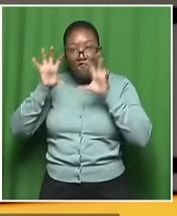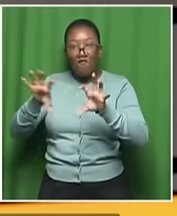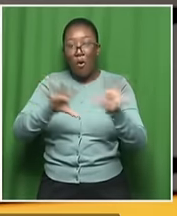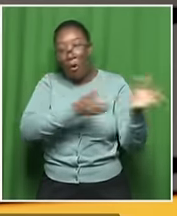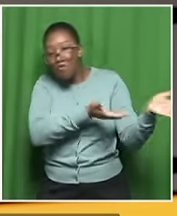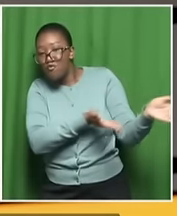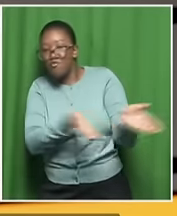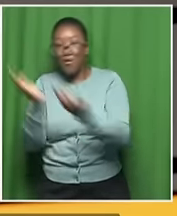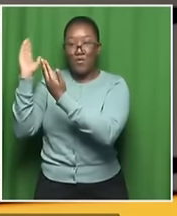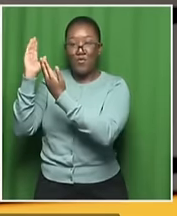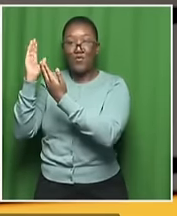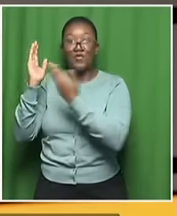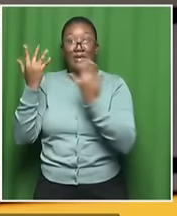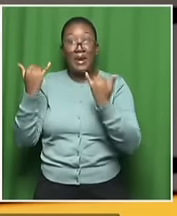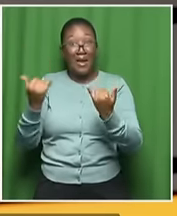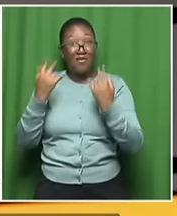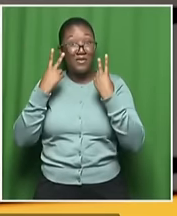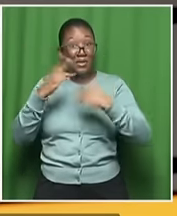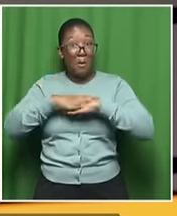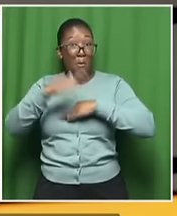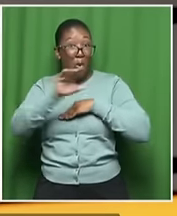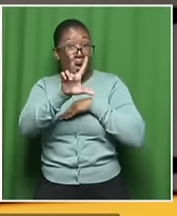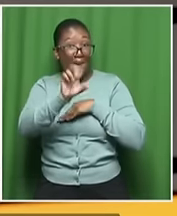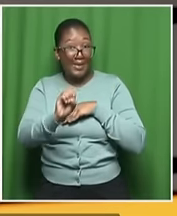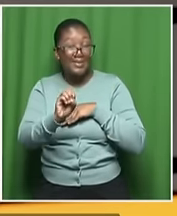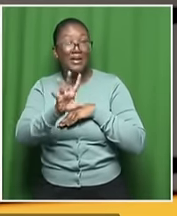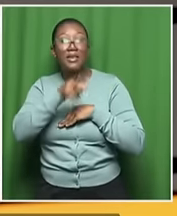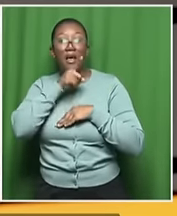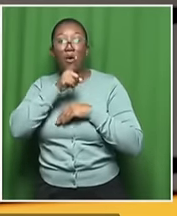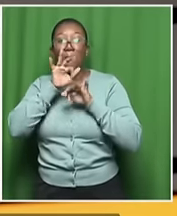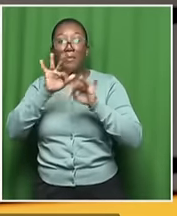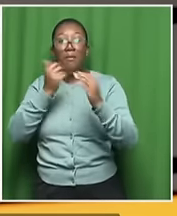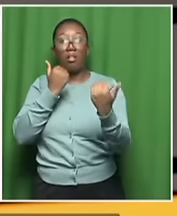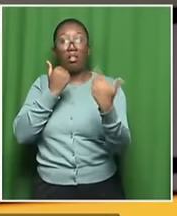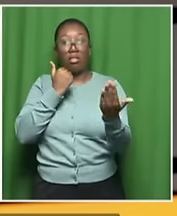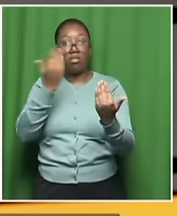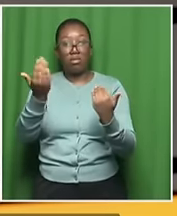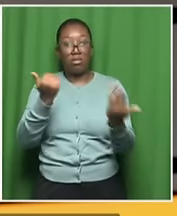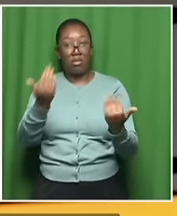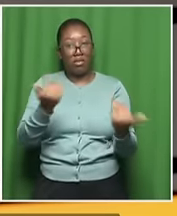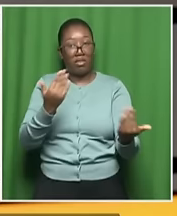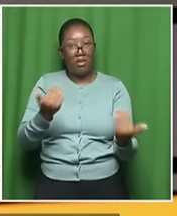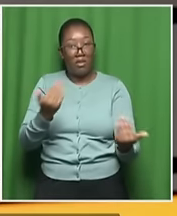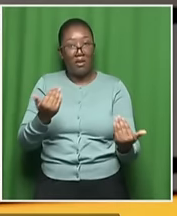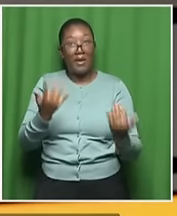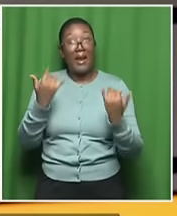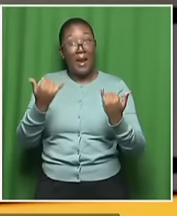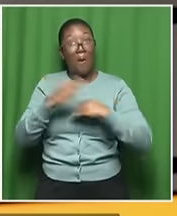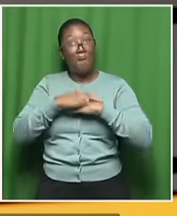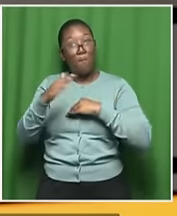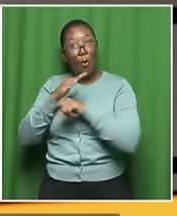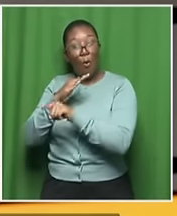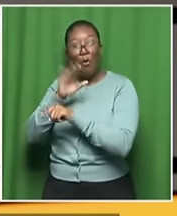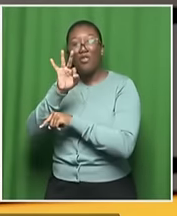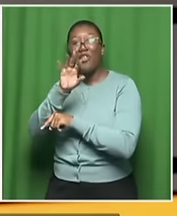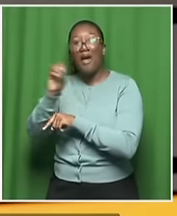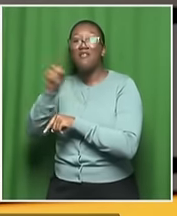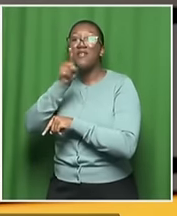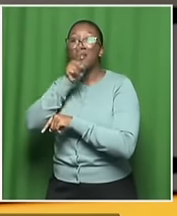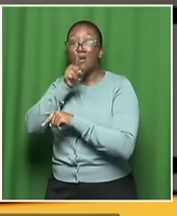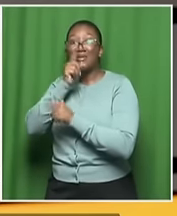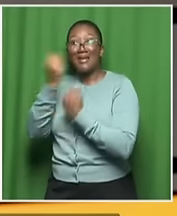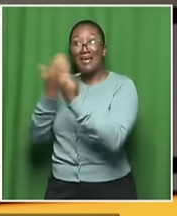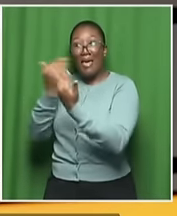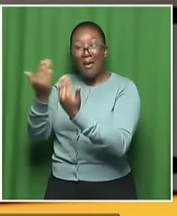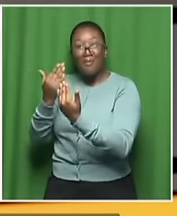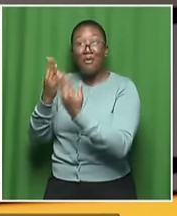for that. There was about 80,000 claims, and I think there's about 2,000 or 3,000 claims still outstanding. So we say that that